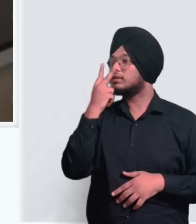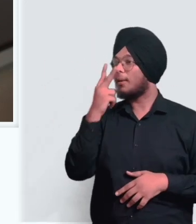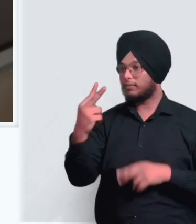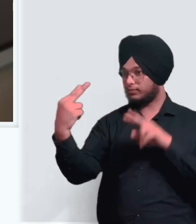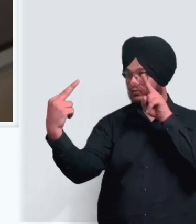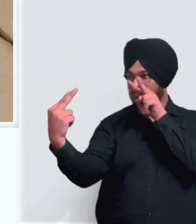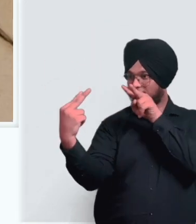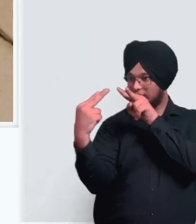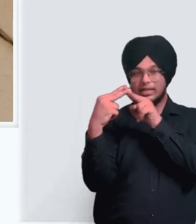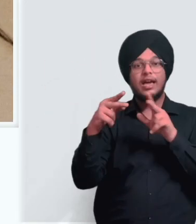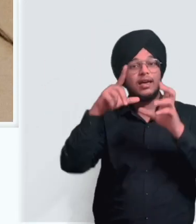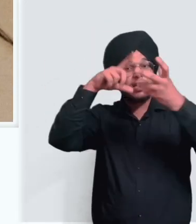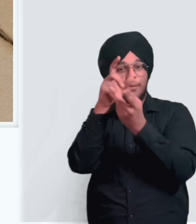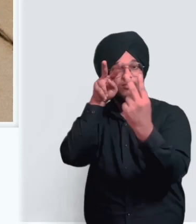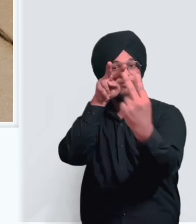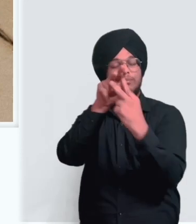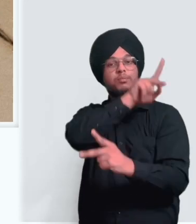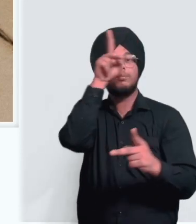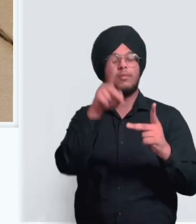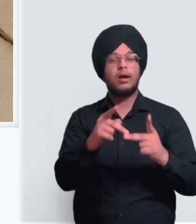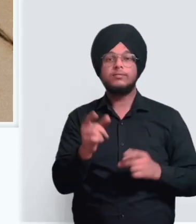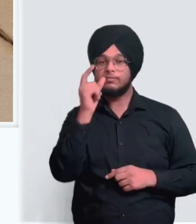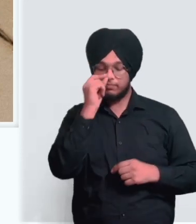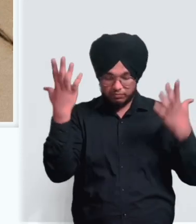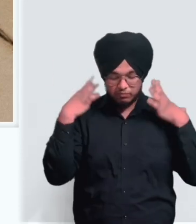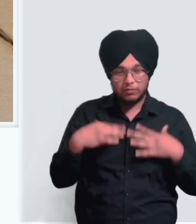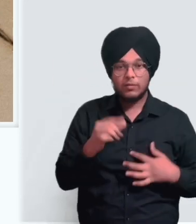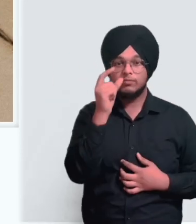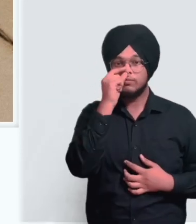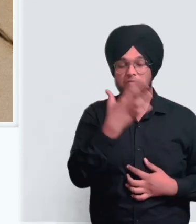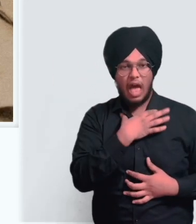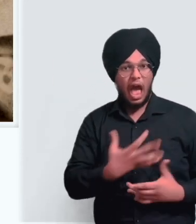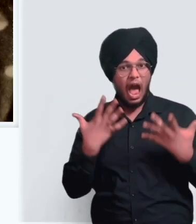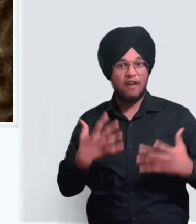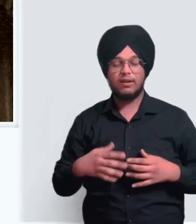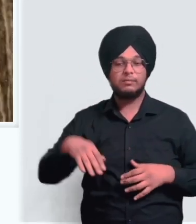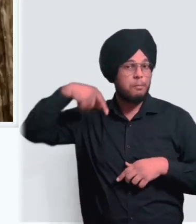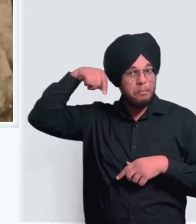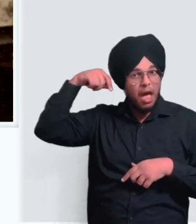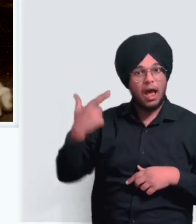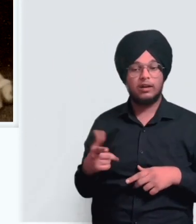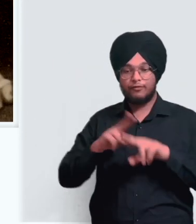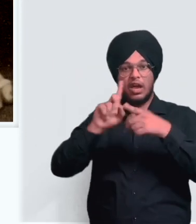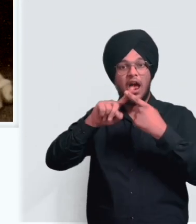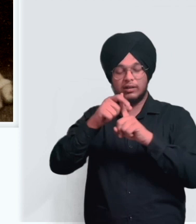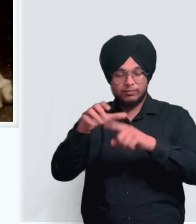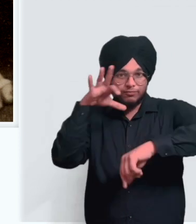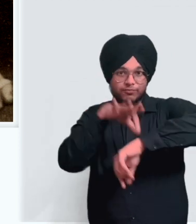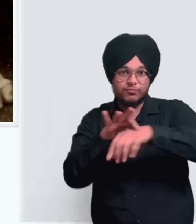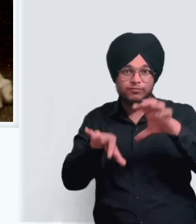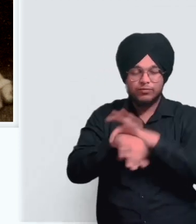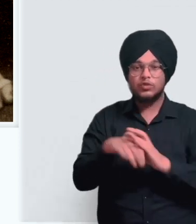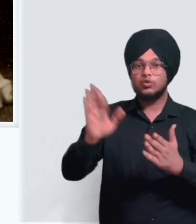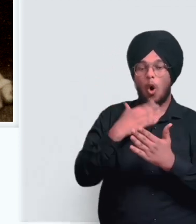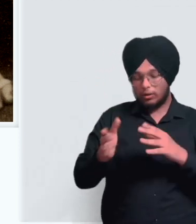Their attire, the heavy jewelry they're wearing, like the nose ring, the bangles, the ghungroos on their feet or the musical anklets